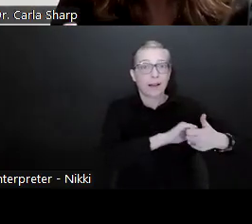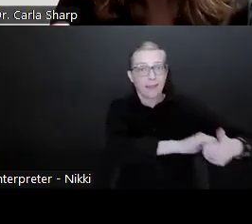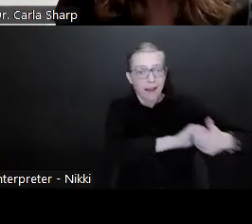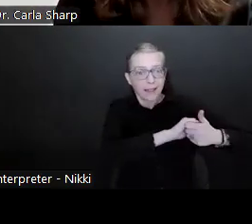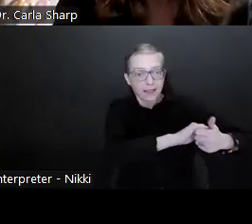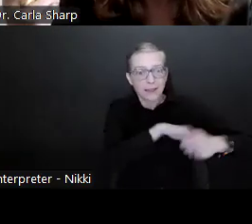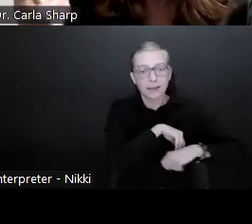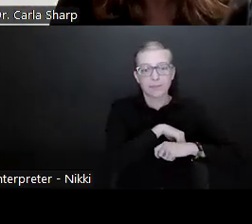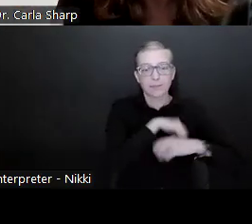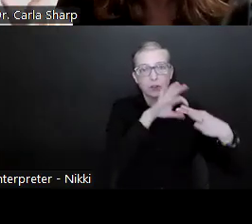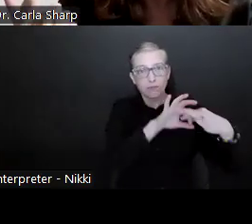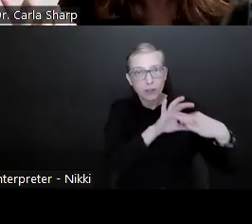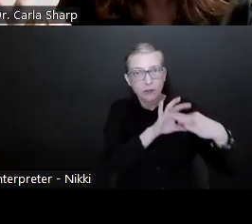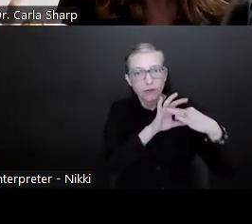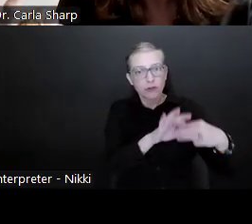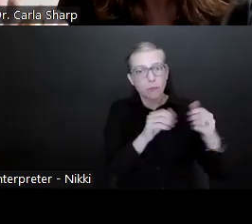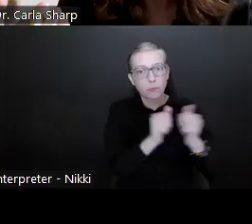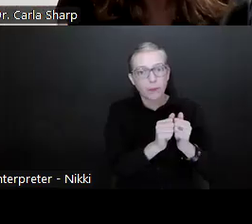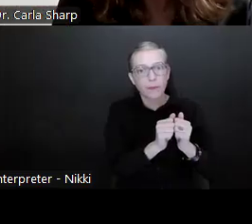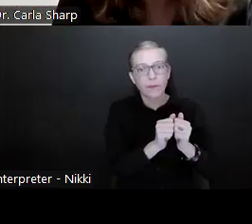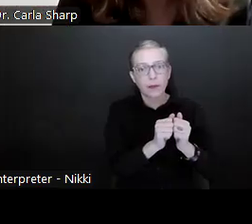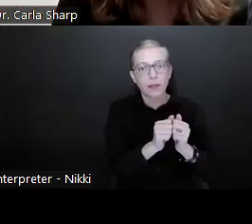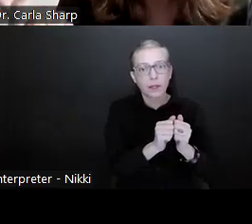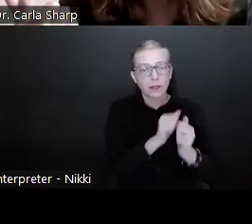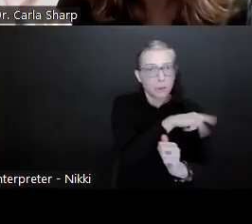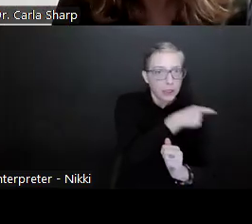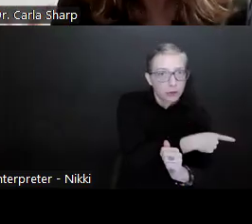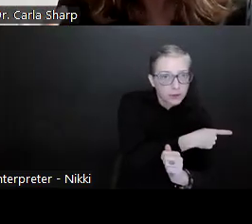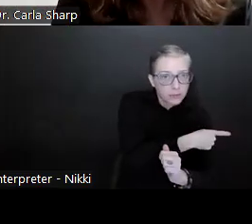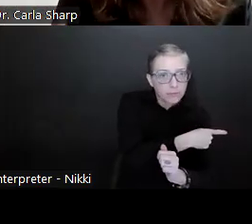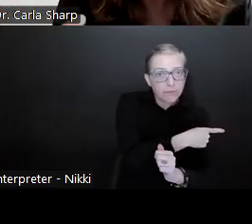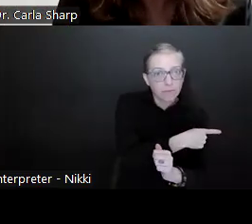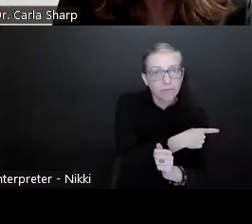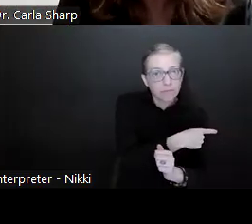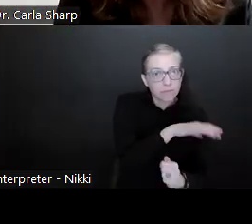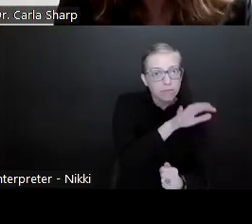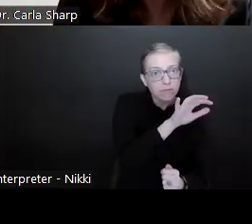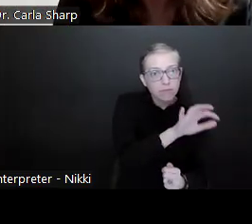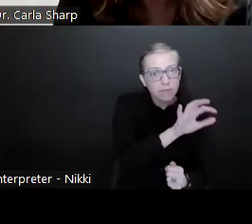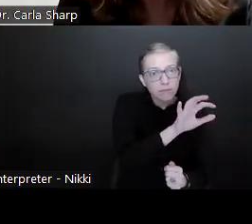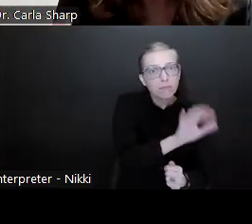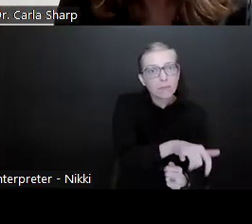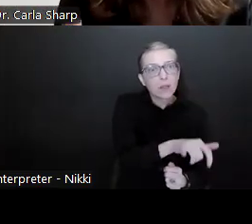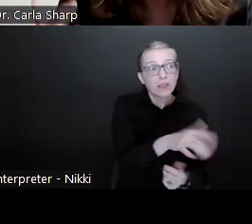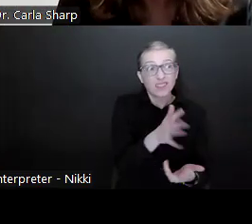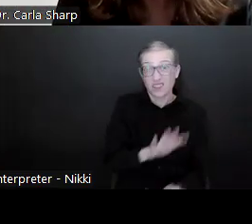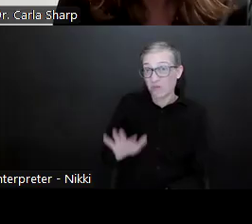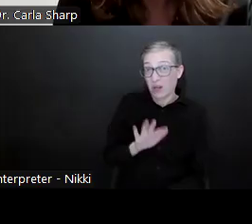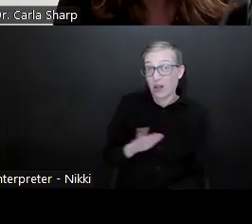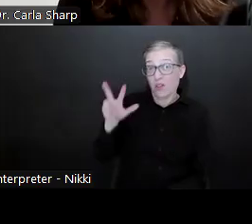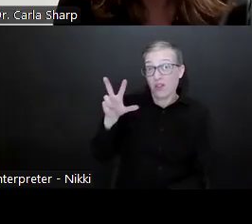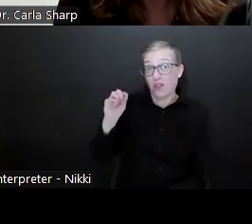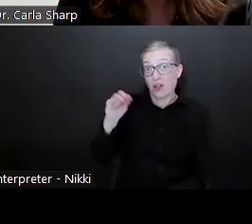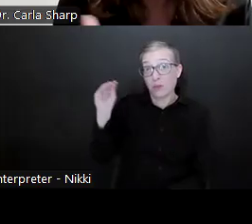relationship with the patient that accounts for about 30% of the